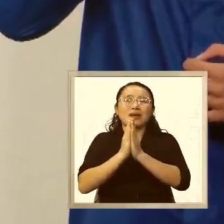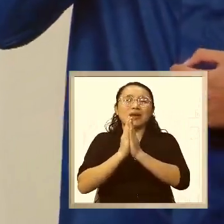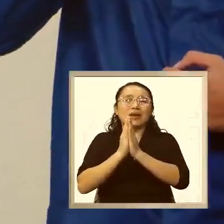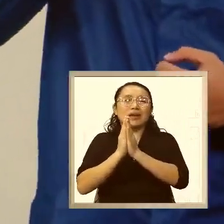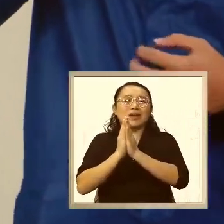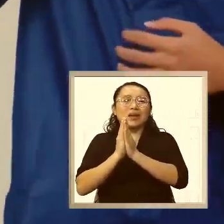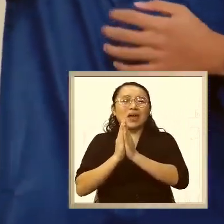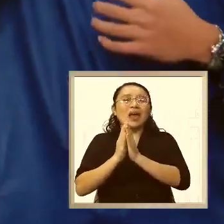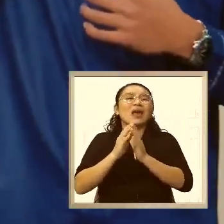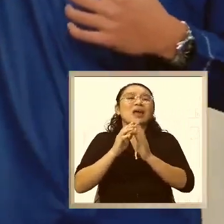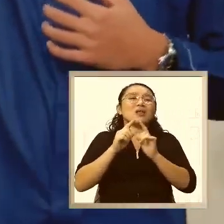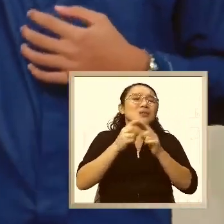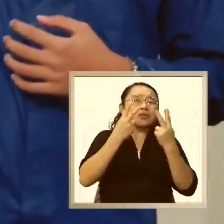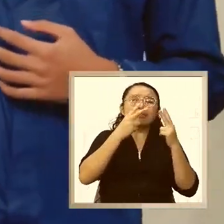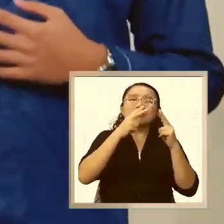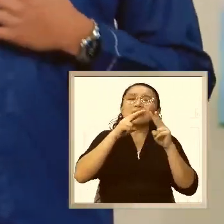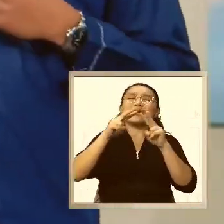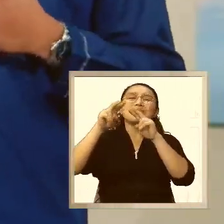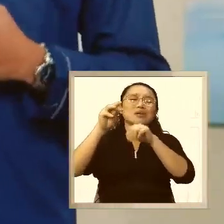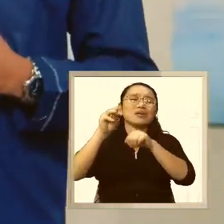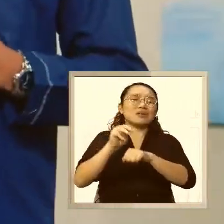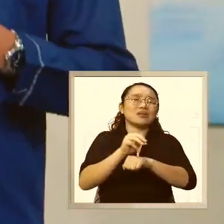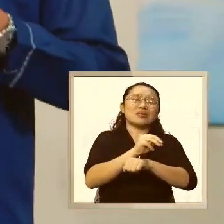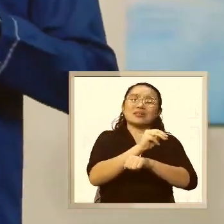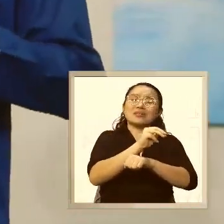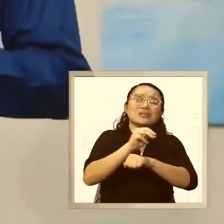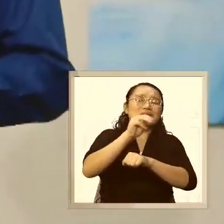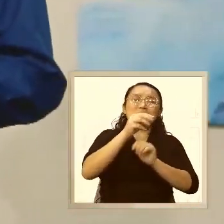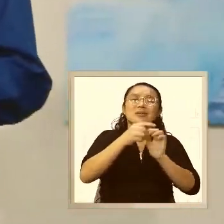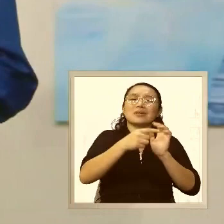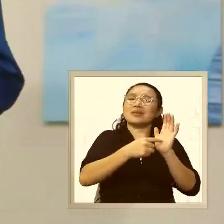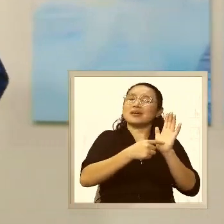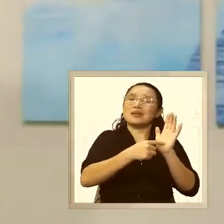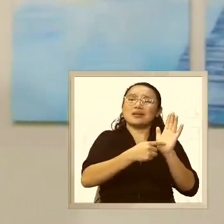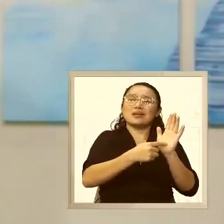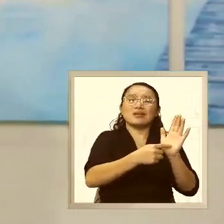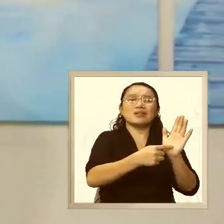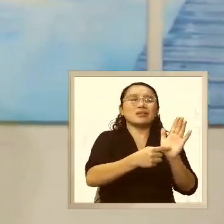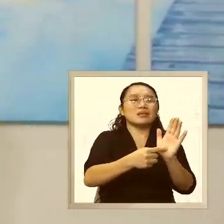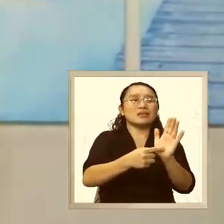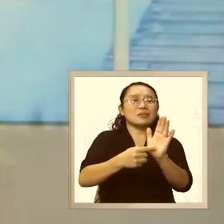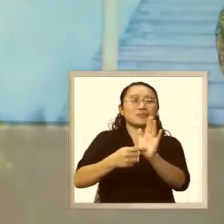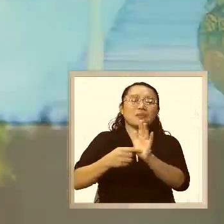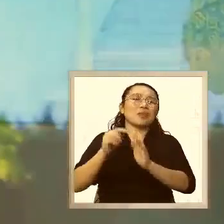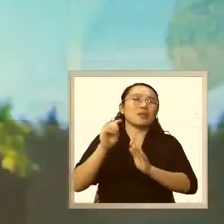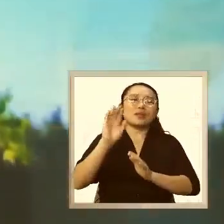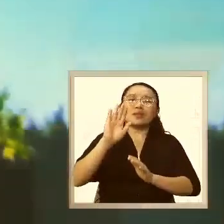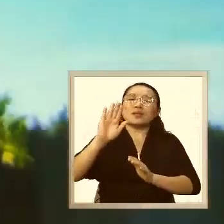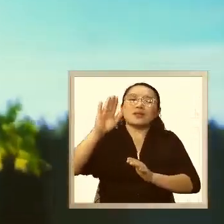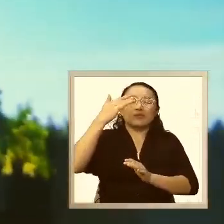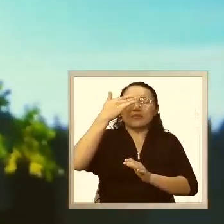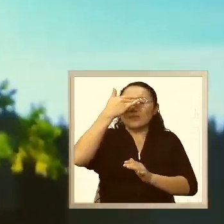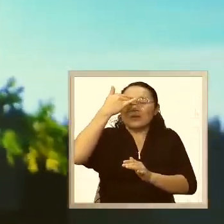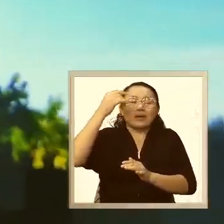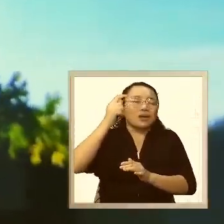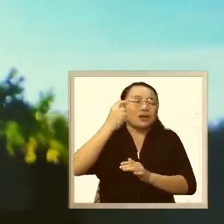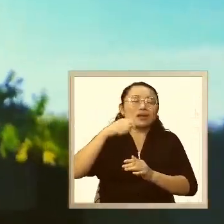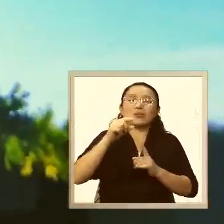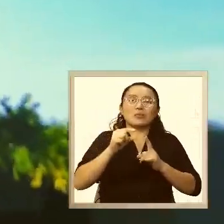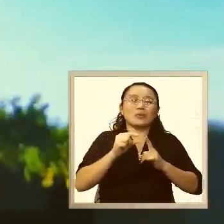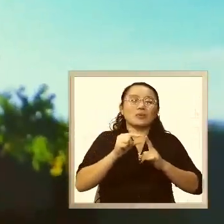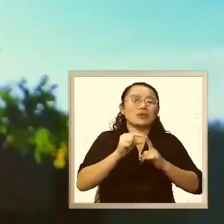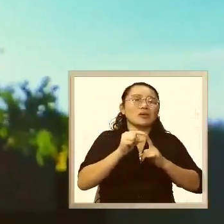pray, to see a miracle displayed. You'll forget the